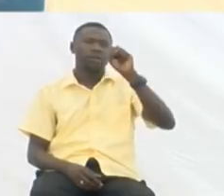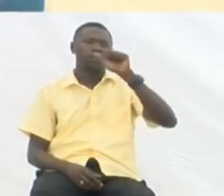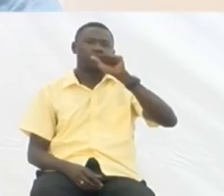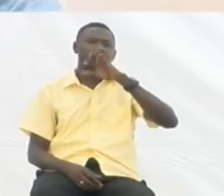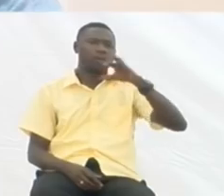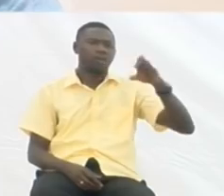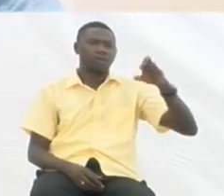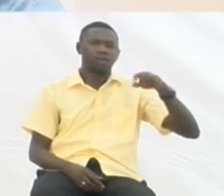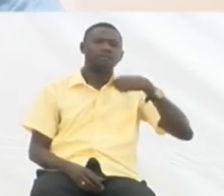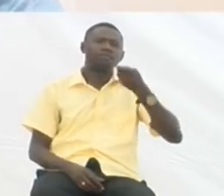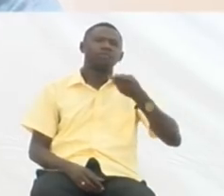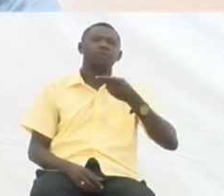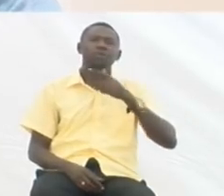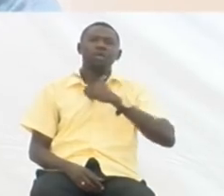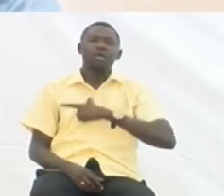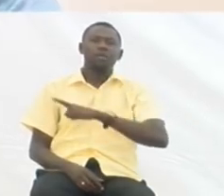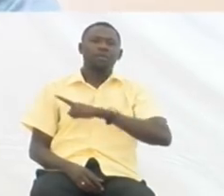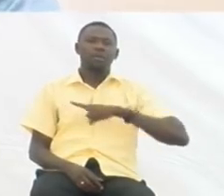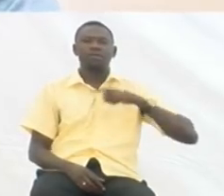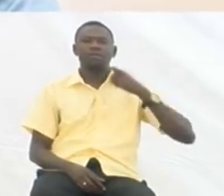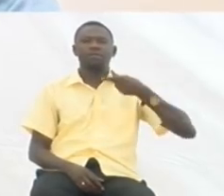Lamin.